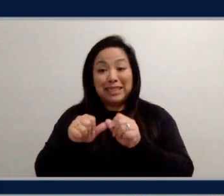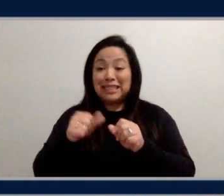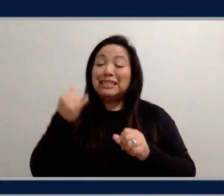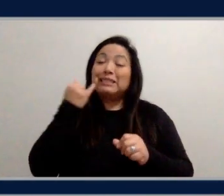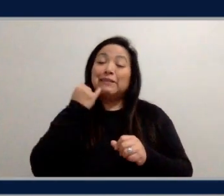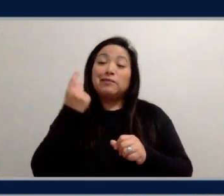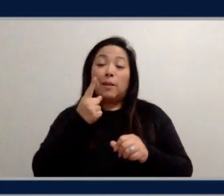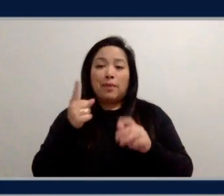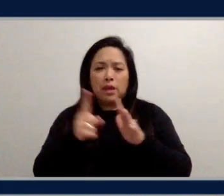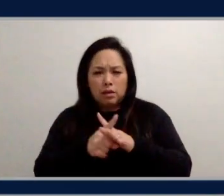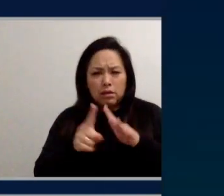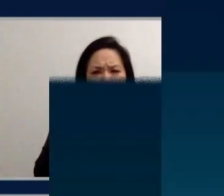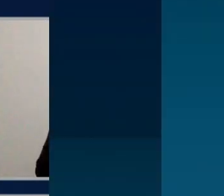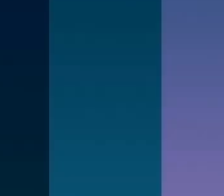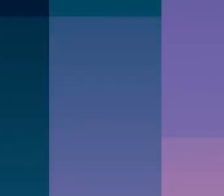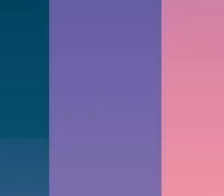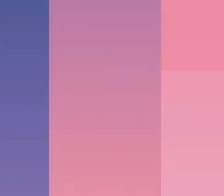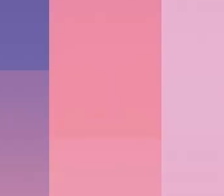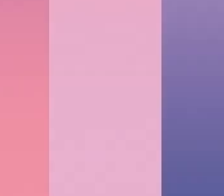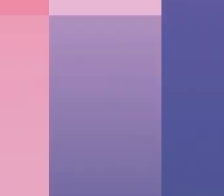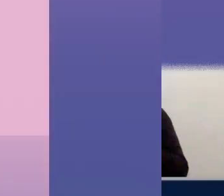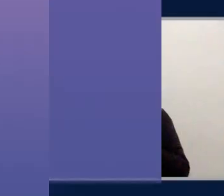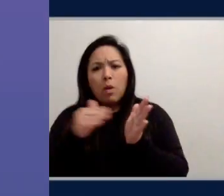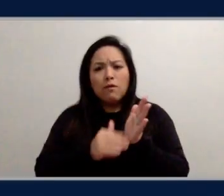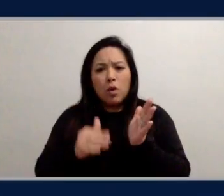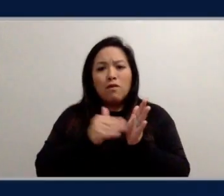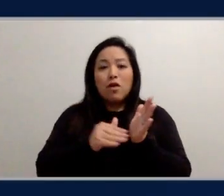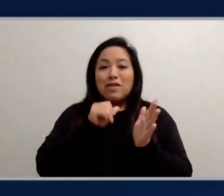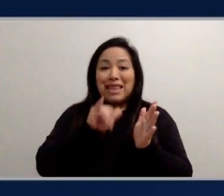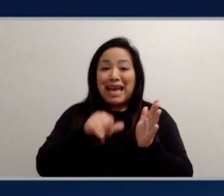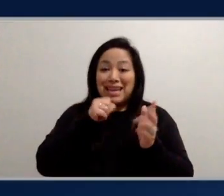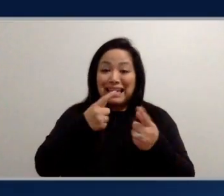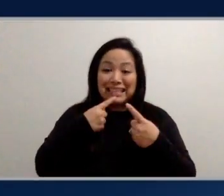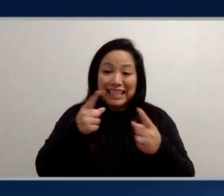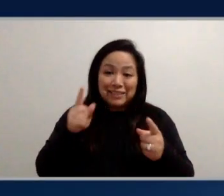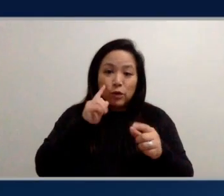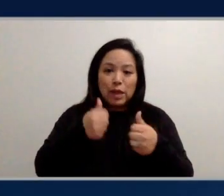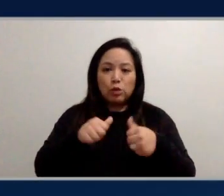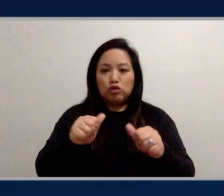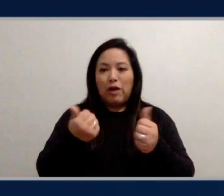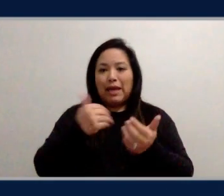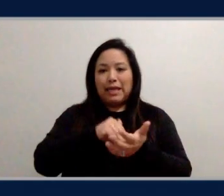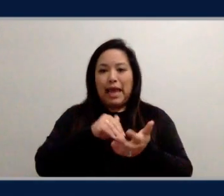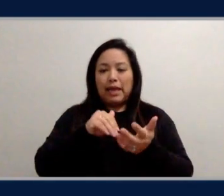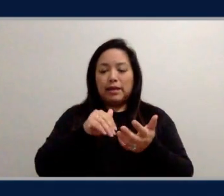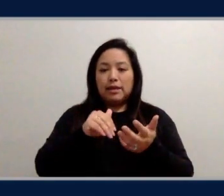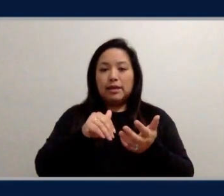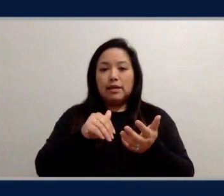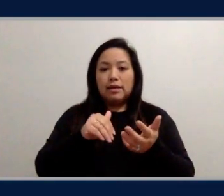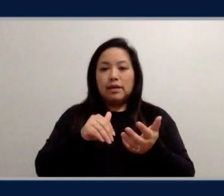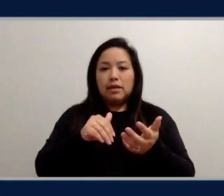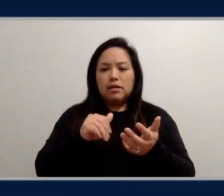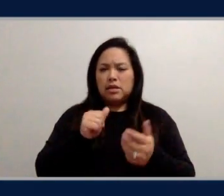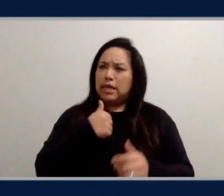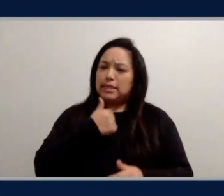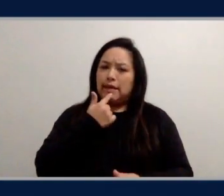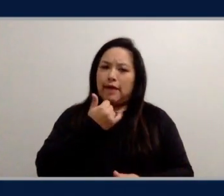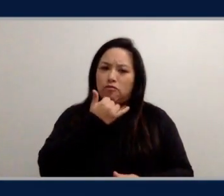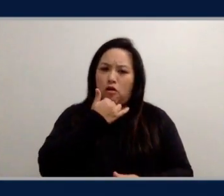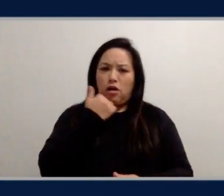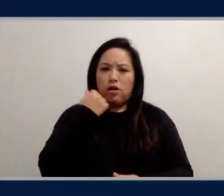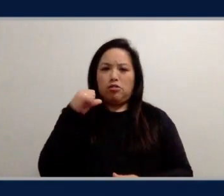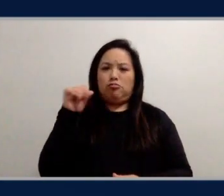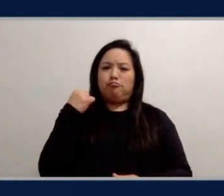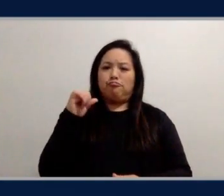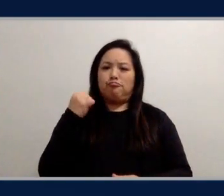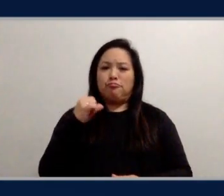happen, it's persistently happening. If it's unsuccessful, they're going to try again and persist and trying to, or am I getting that wrong? You're shaking your head. You look